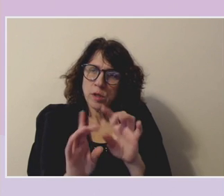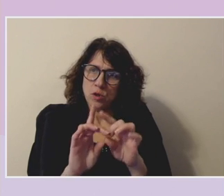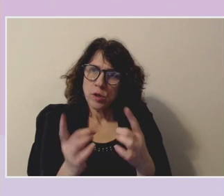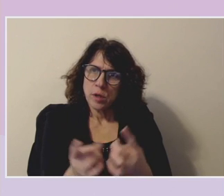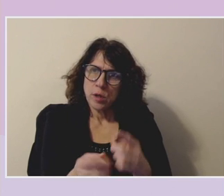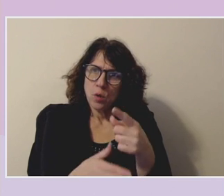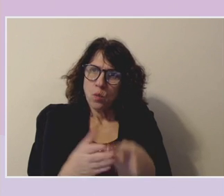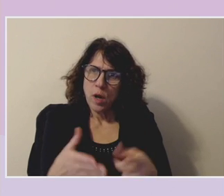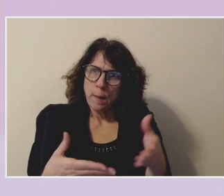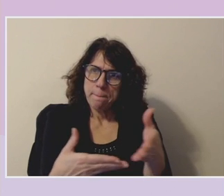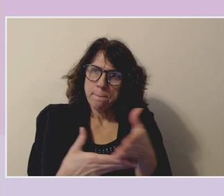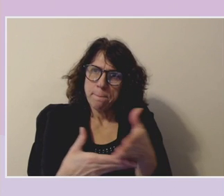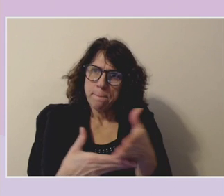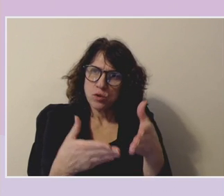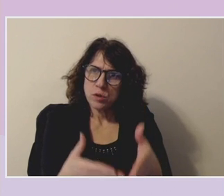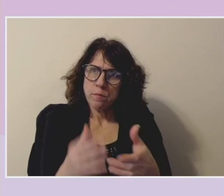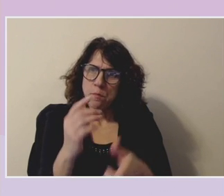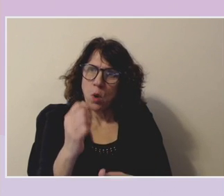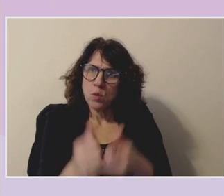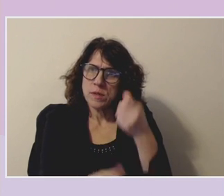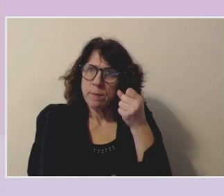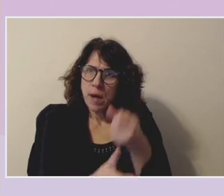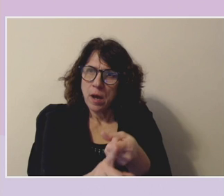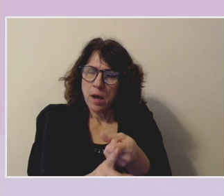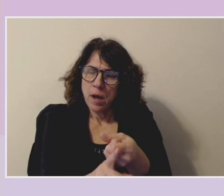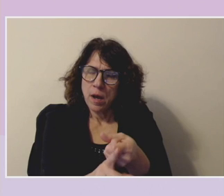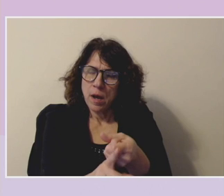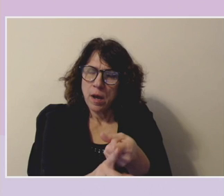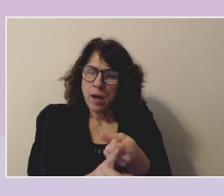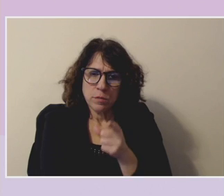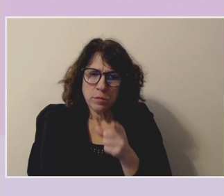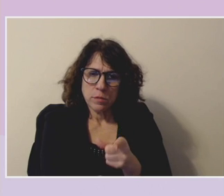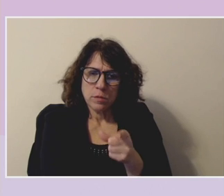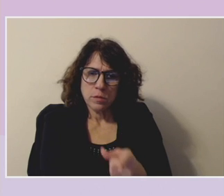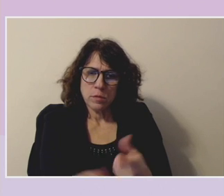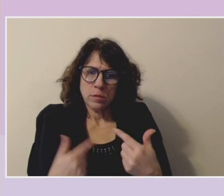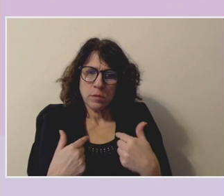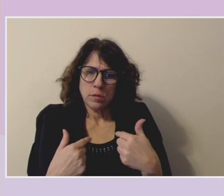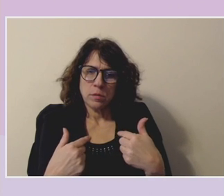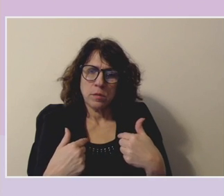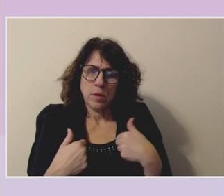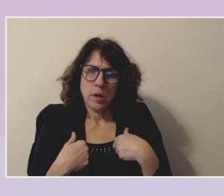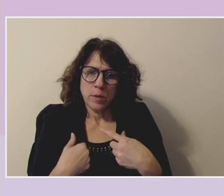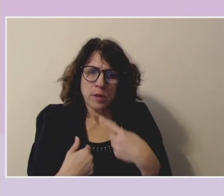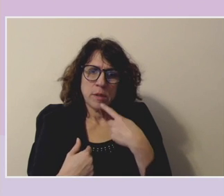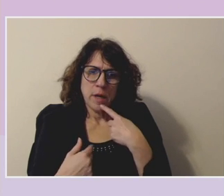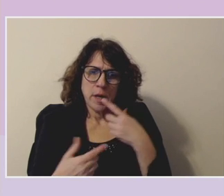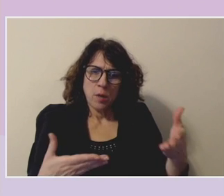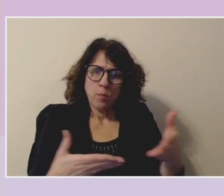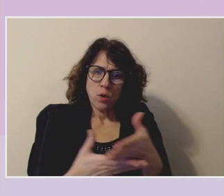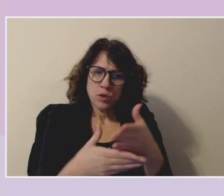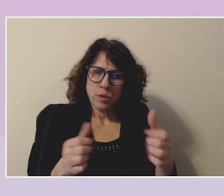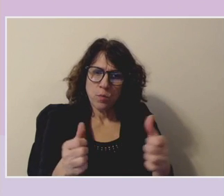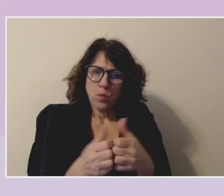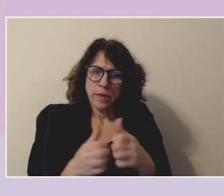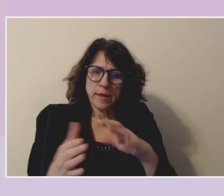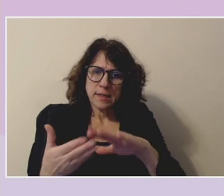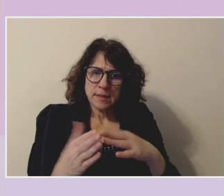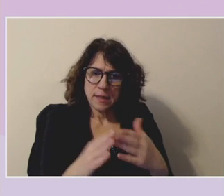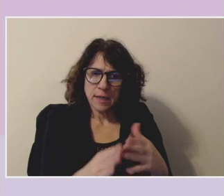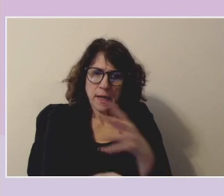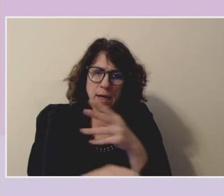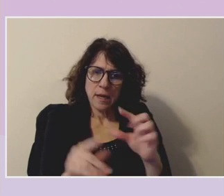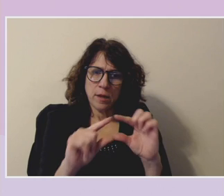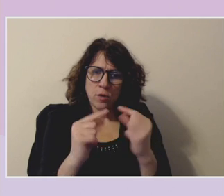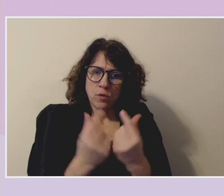think have been the most impactful? So I would say our partnerships with the city. We also have a partnership with a group called